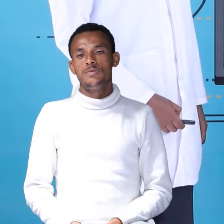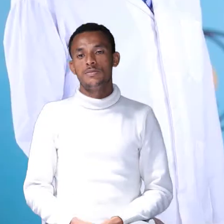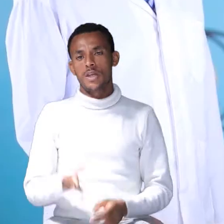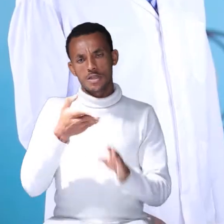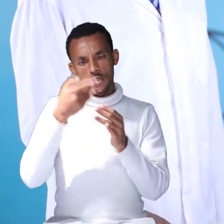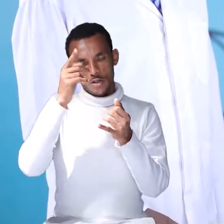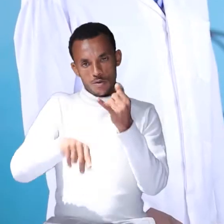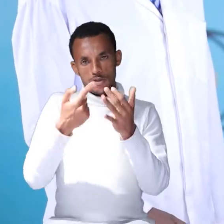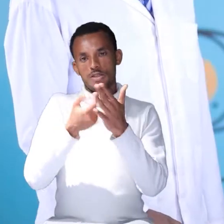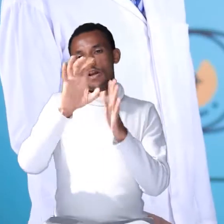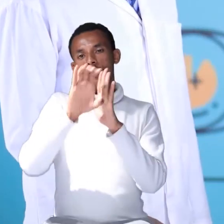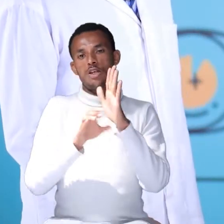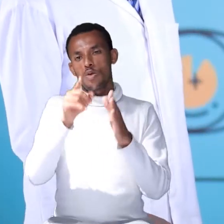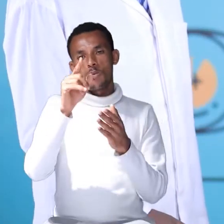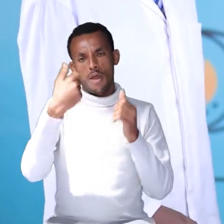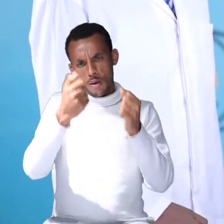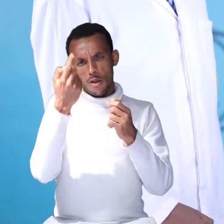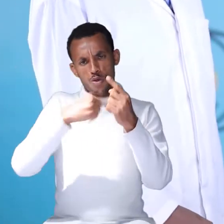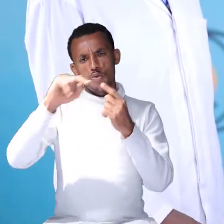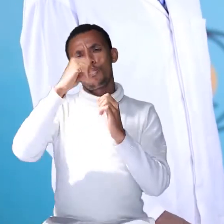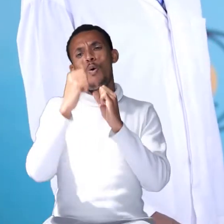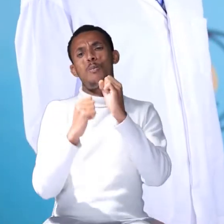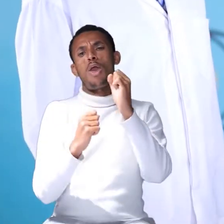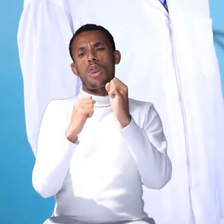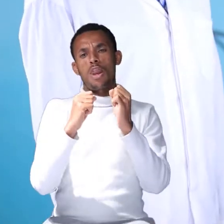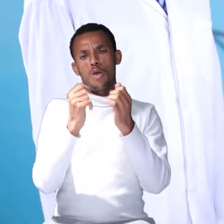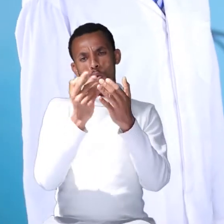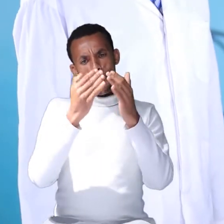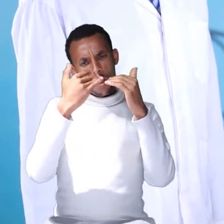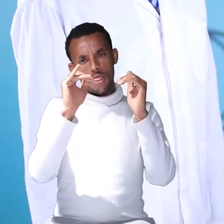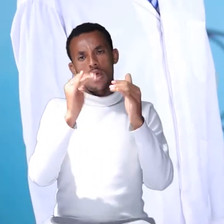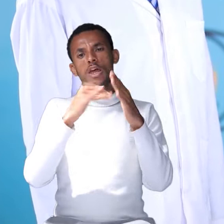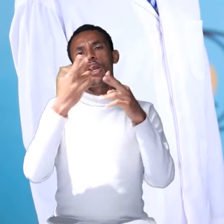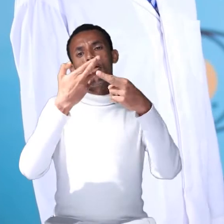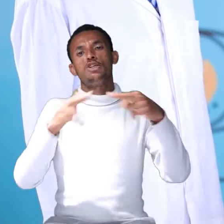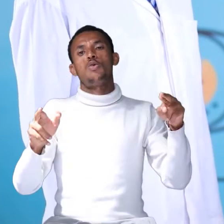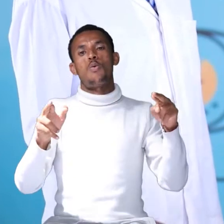At the end of this lesson, you will be able to compare quantities in terms of ratio.